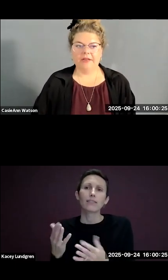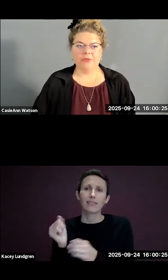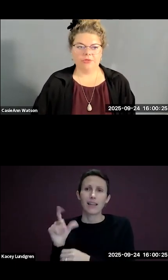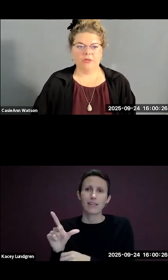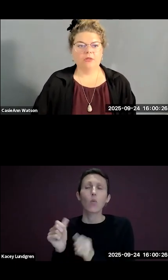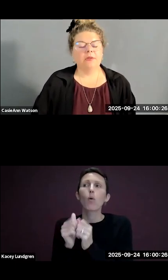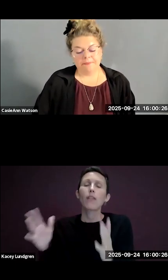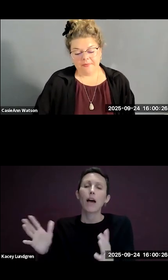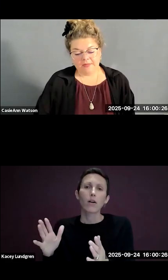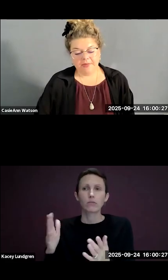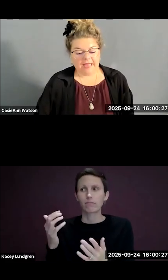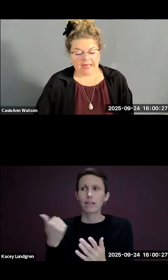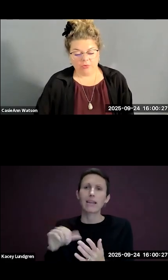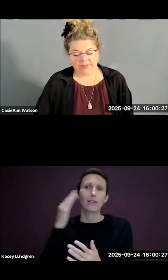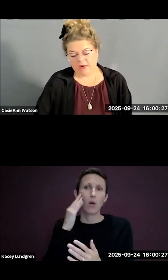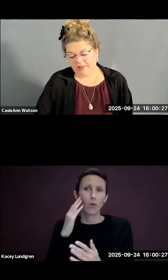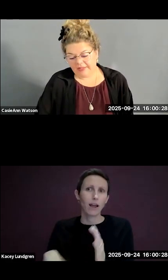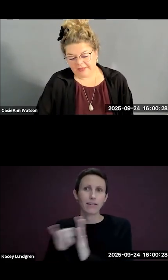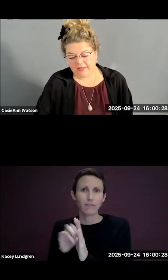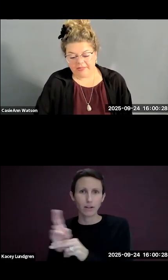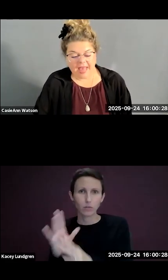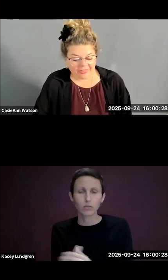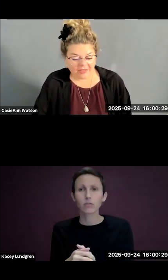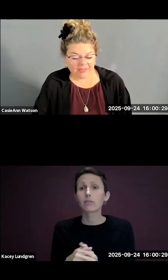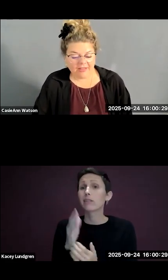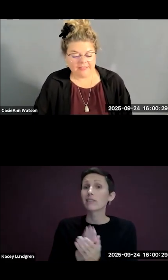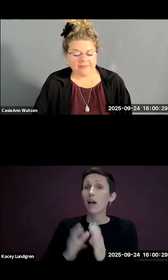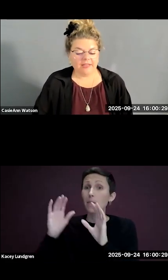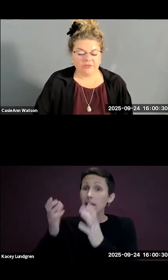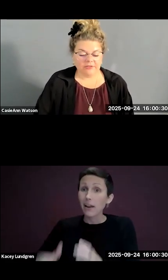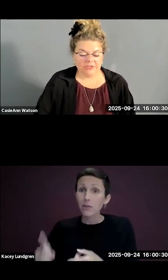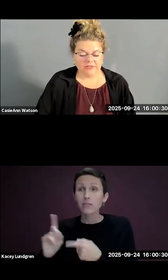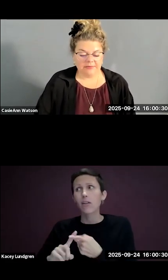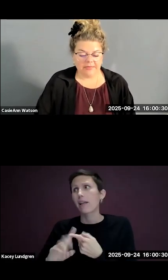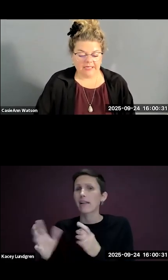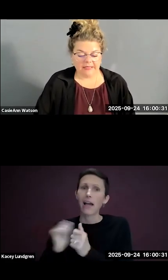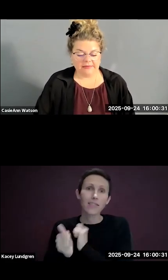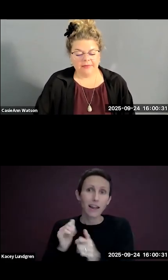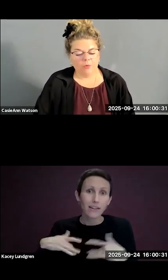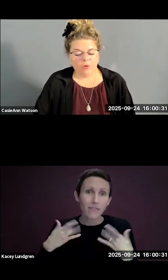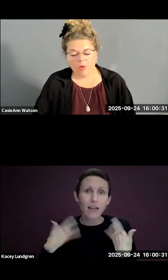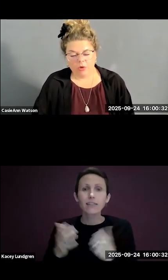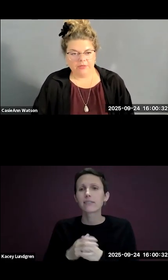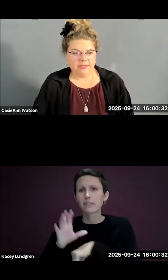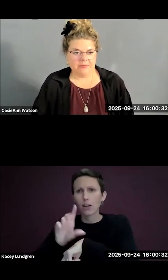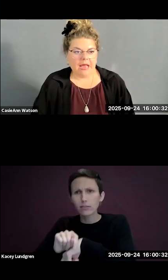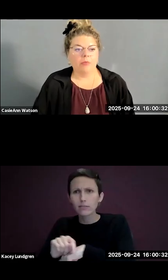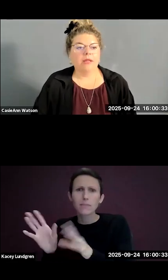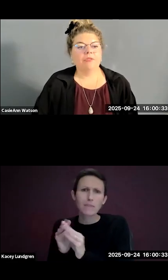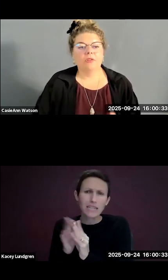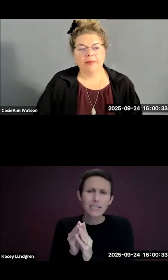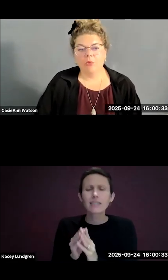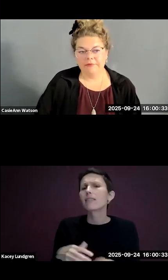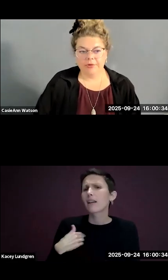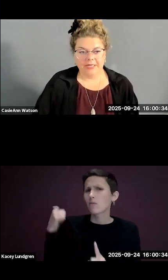known identified user. Some of the categories are athletic events, consultations, and meetings. We won't go into them